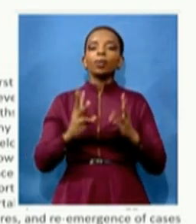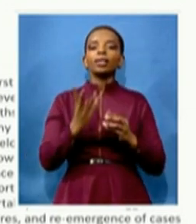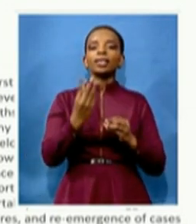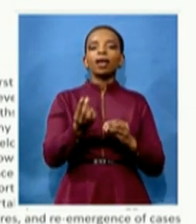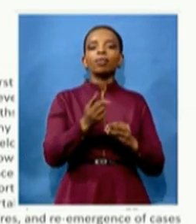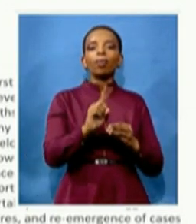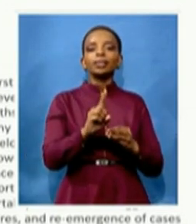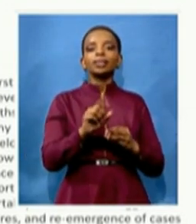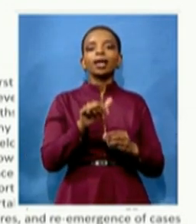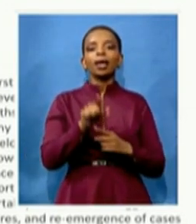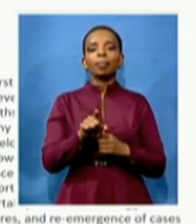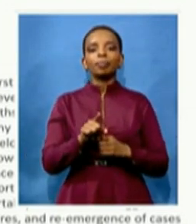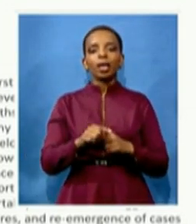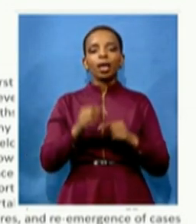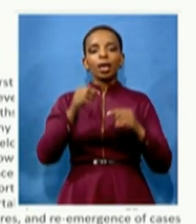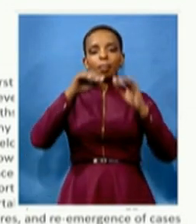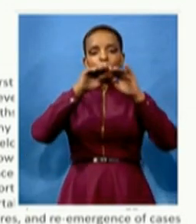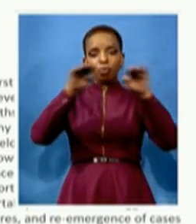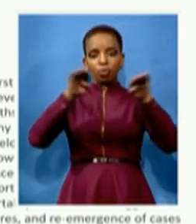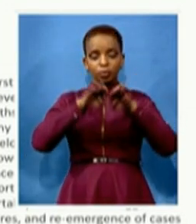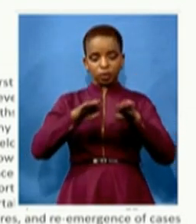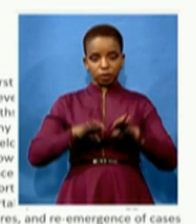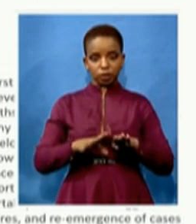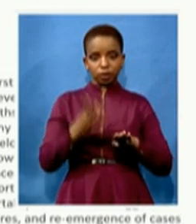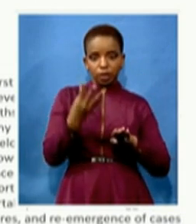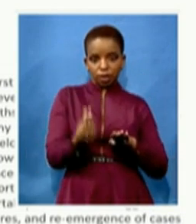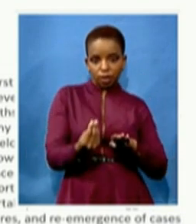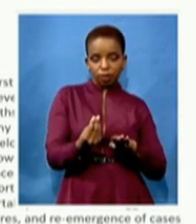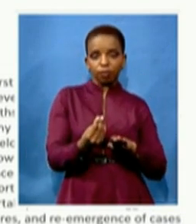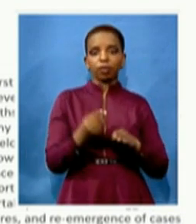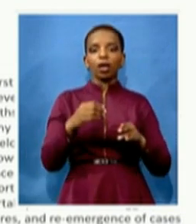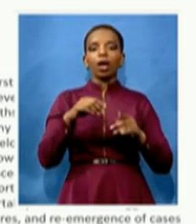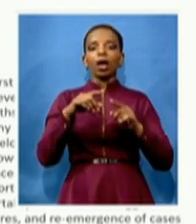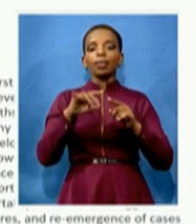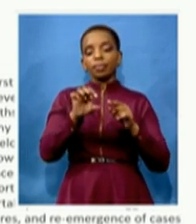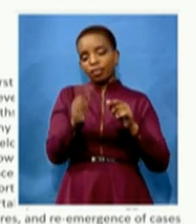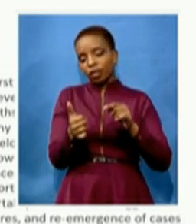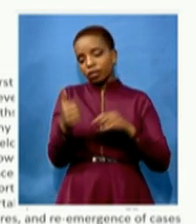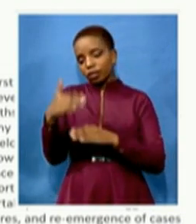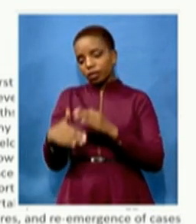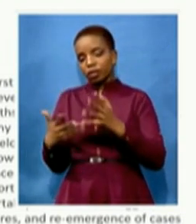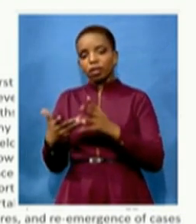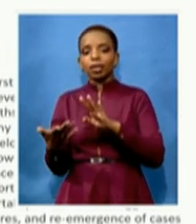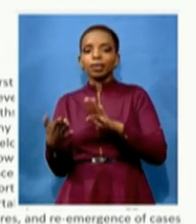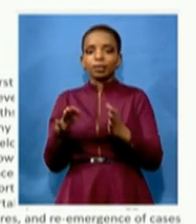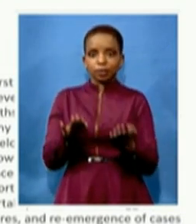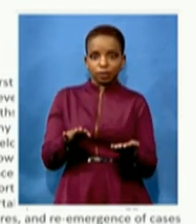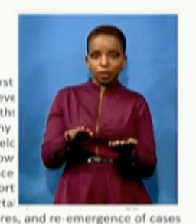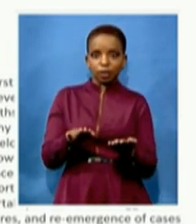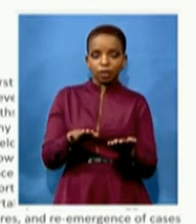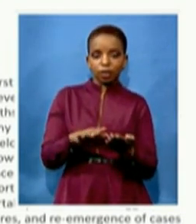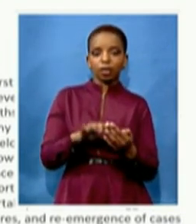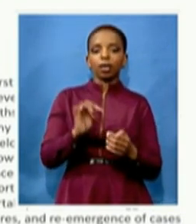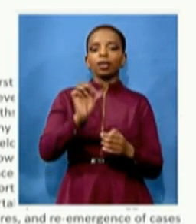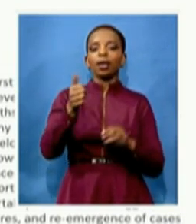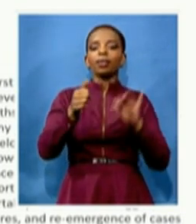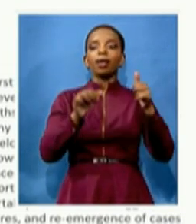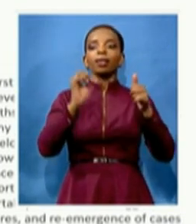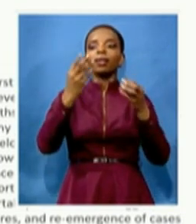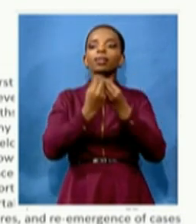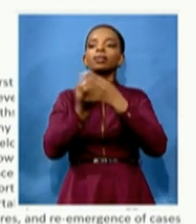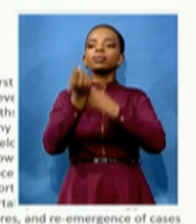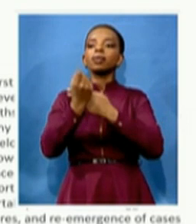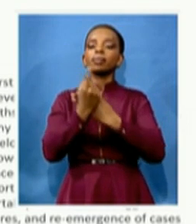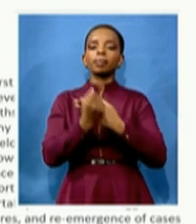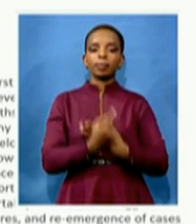infection fatality rates, and other parameters along the course of the curve. But then the other kind of critique comes from